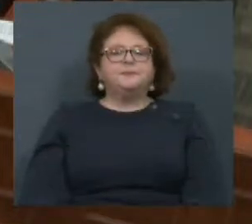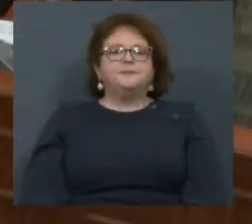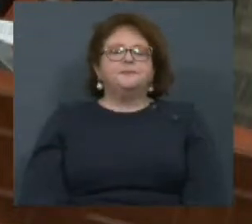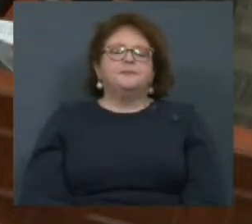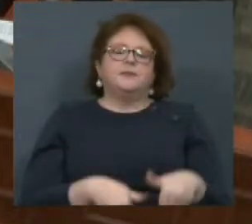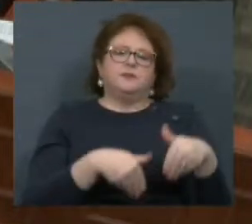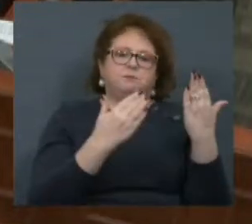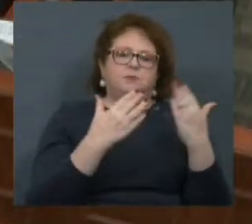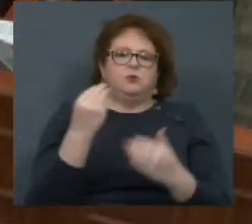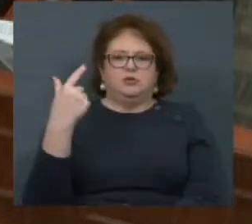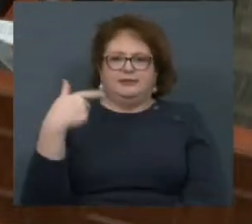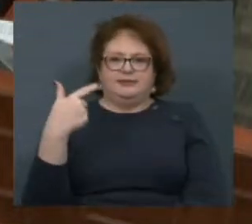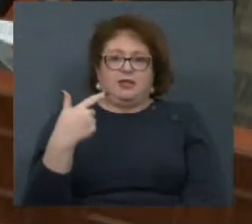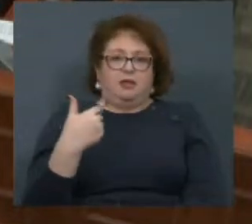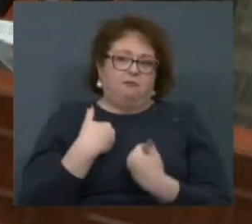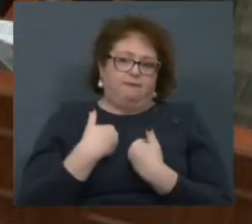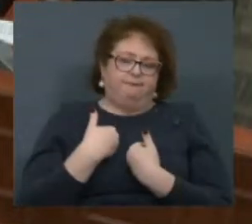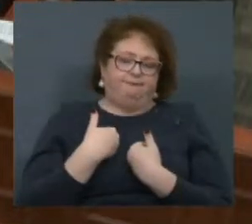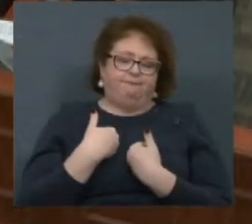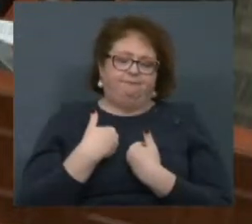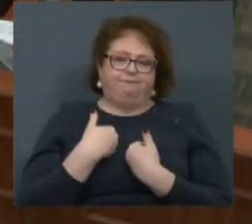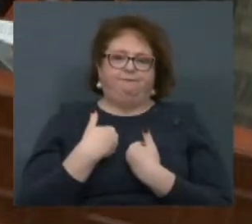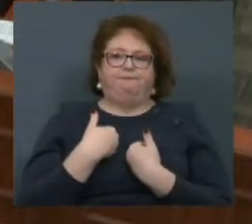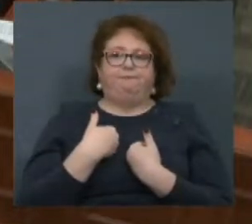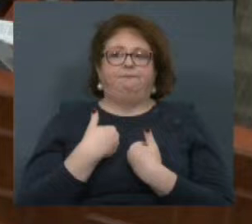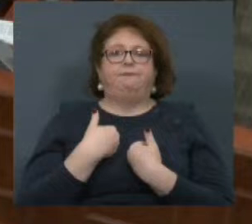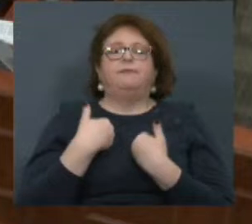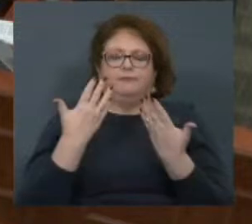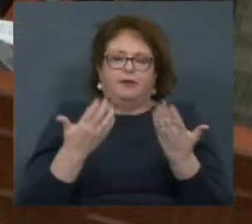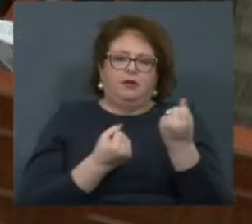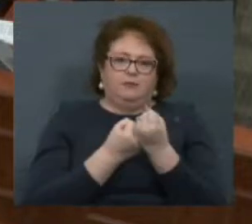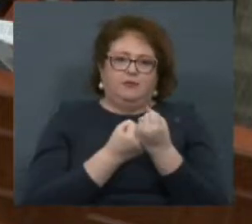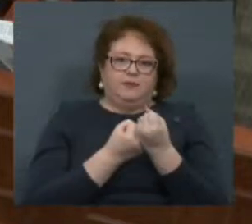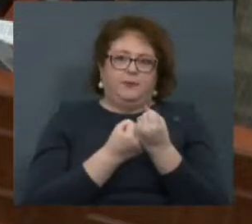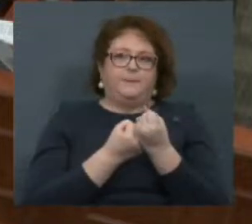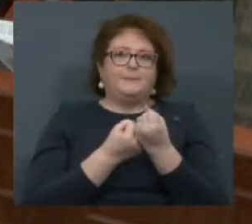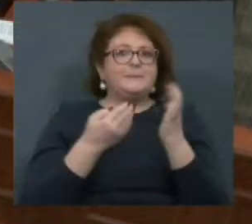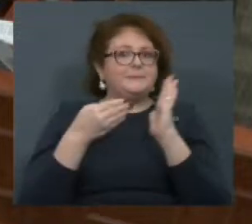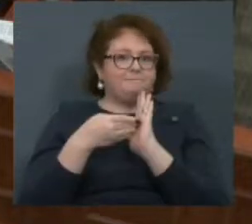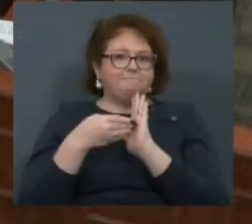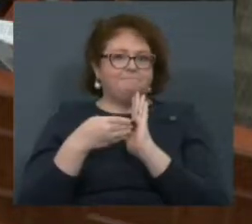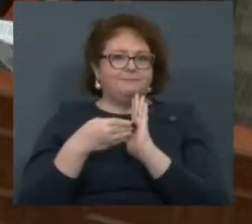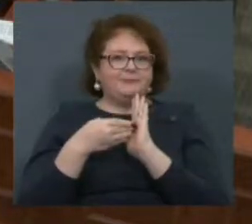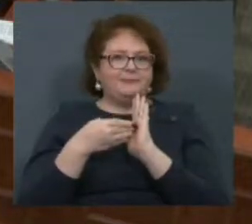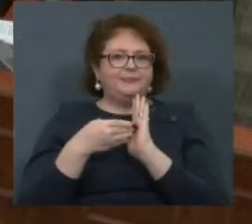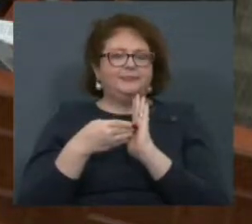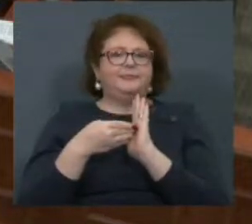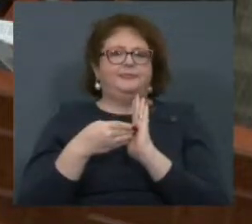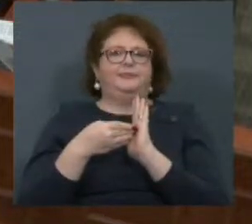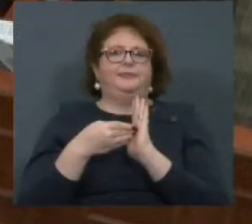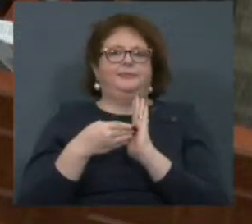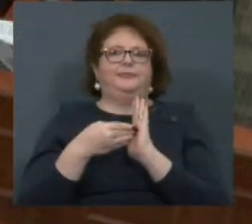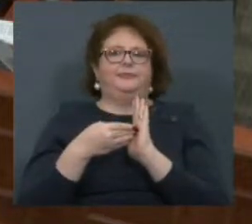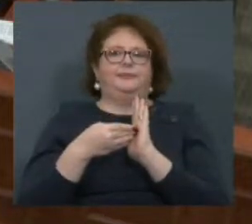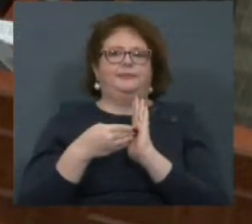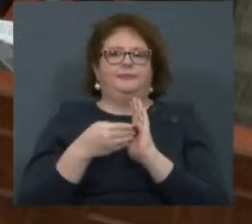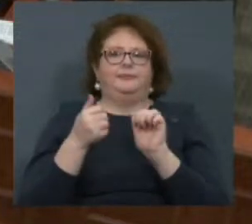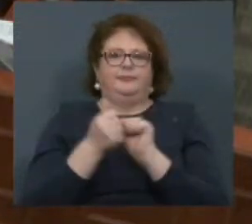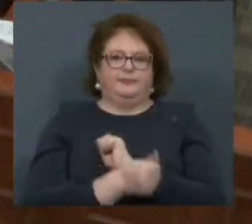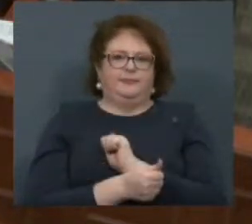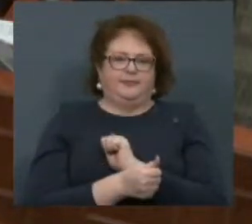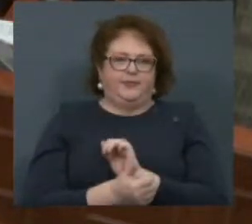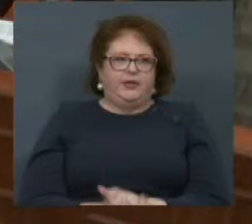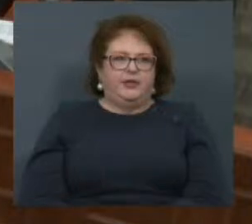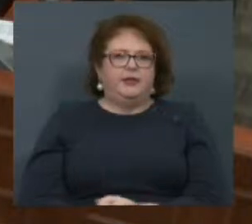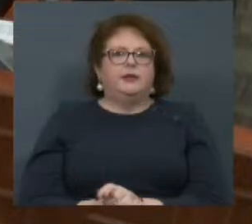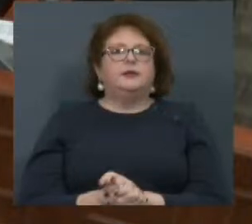There's a motion. Is there a second? All those in favor, please say aye. All those opposed, say nay. Ayes have